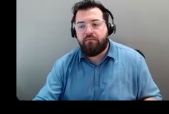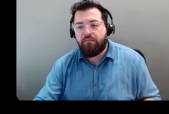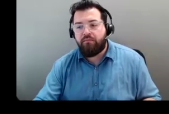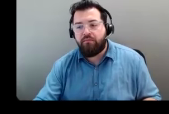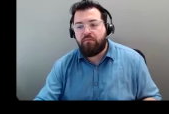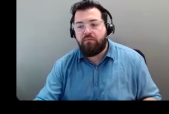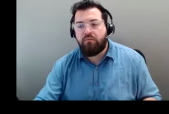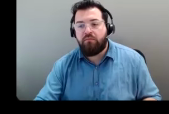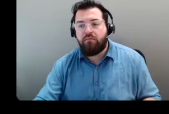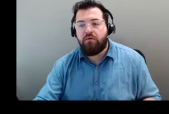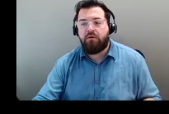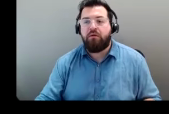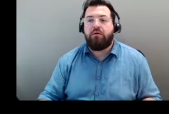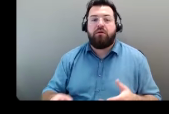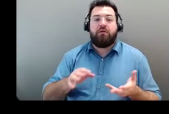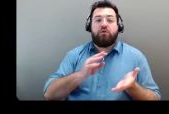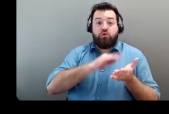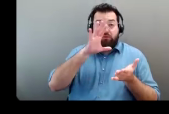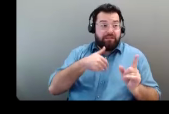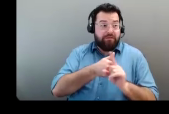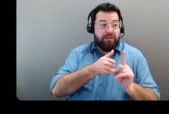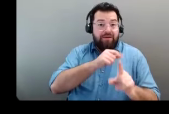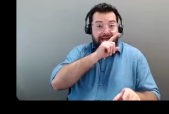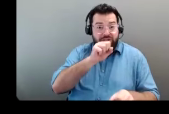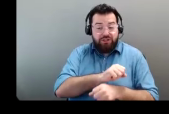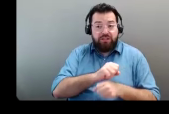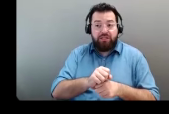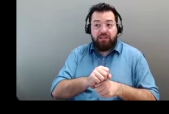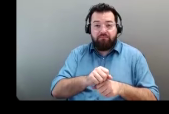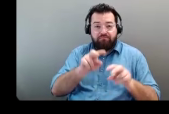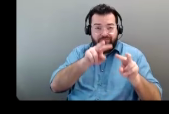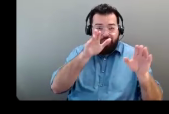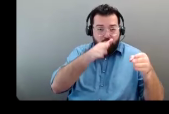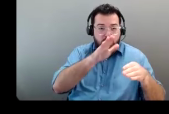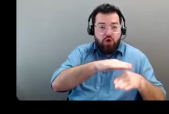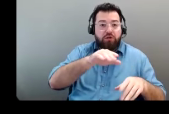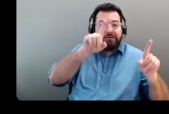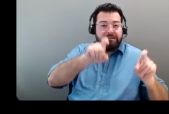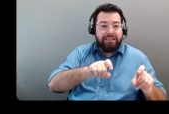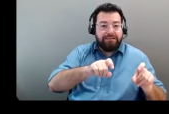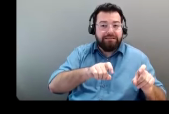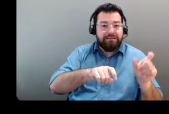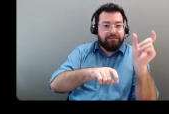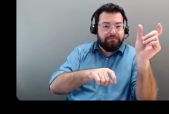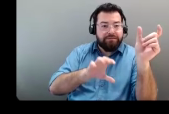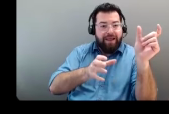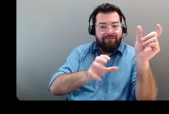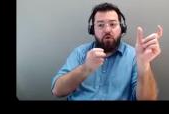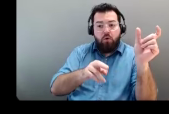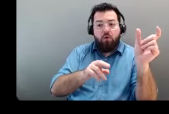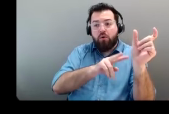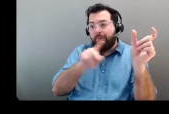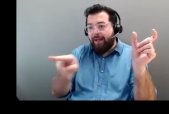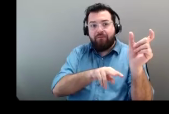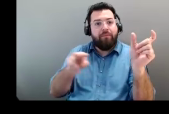example. Are they actively on the quiz tab? Are they moving from to a different tab? And then we'll track and